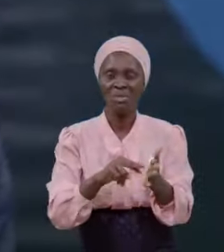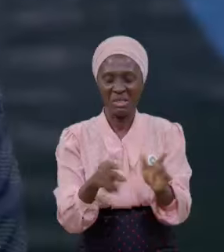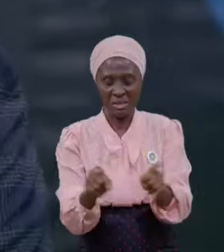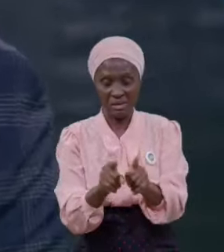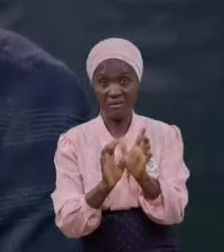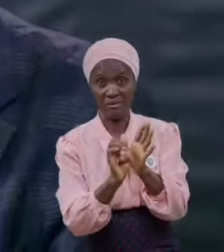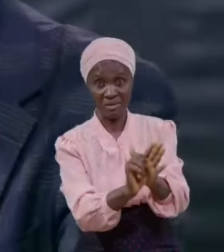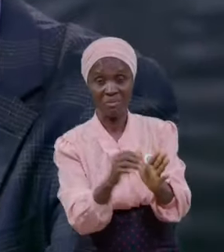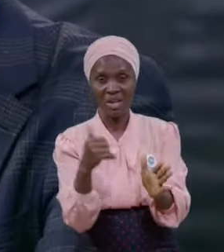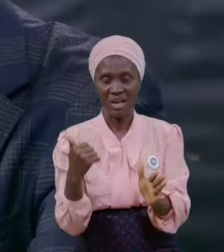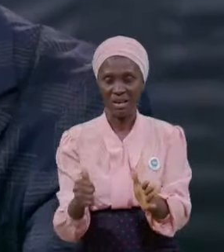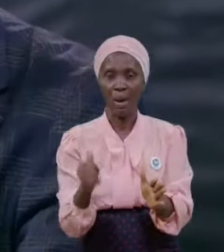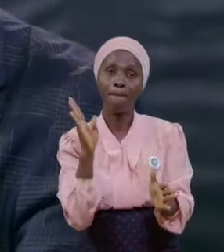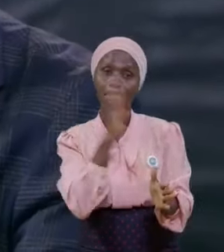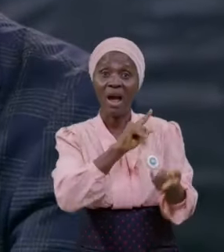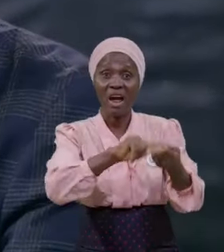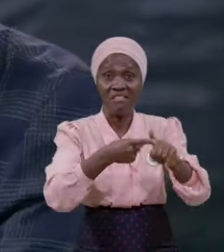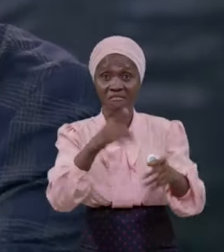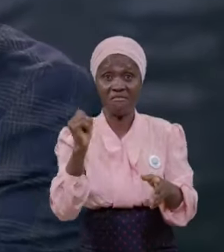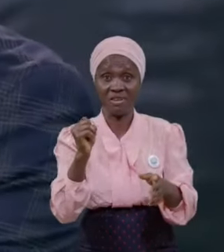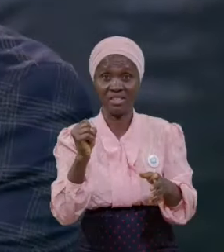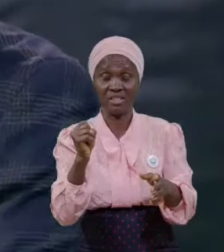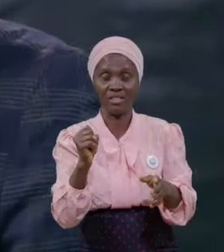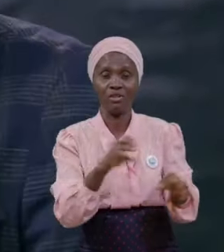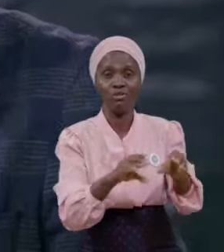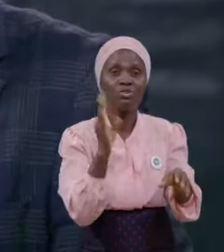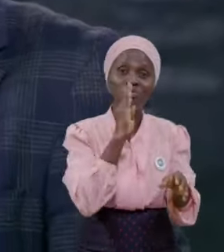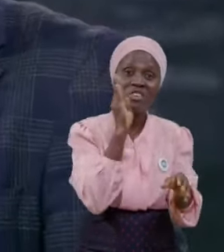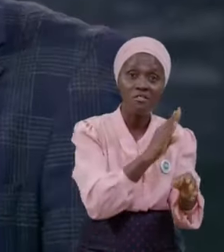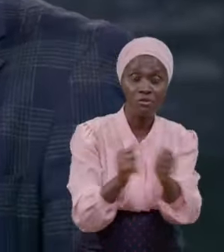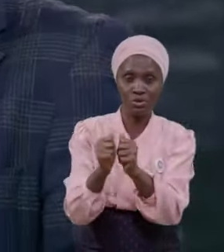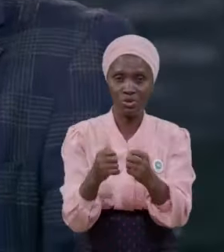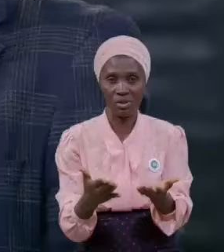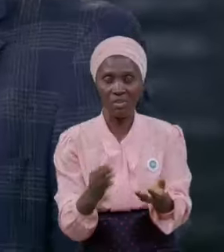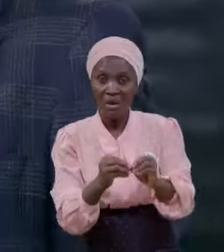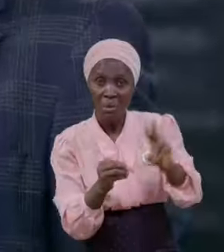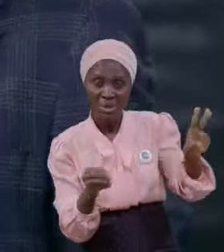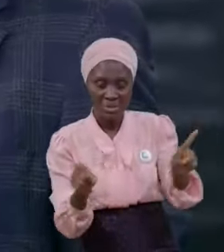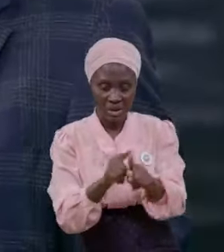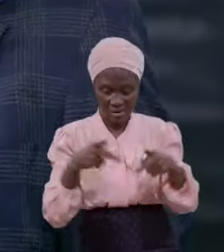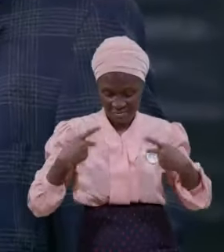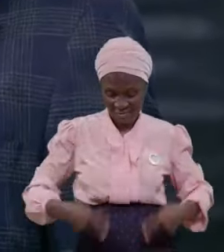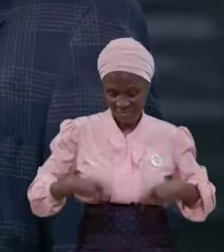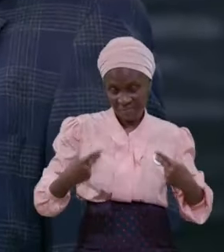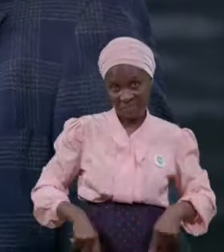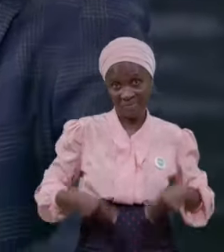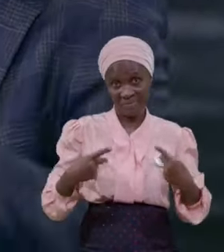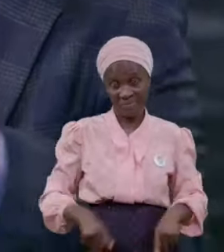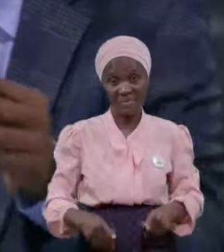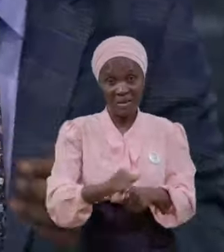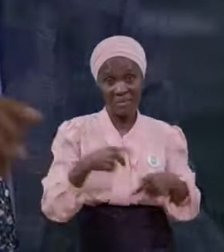prostitutes, prostitution, that's unto what generation? You want to be saved? Save yourself from this unto